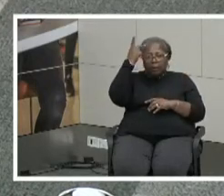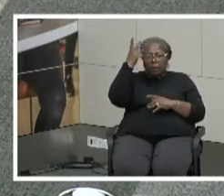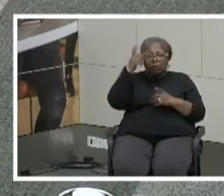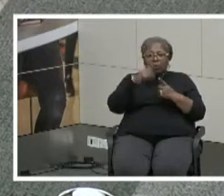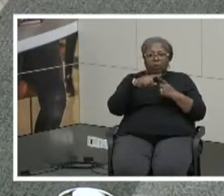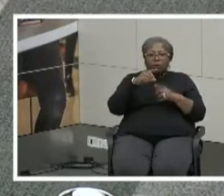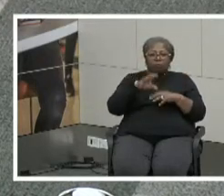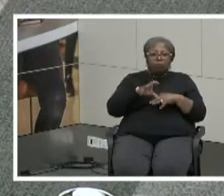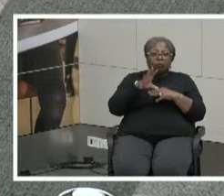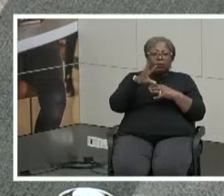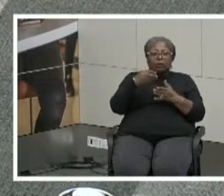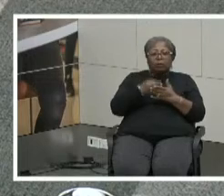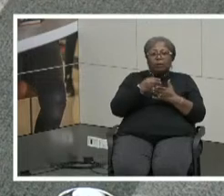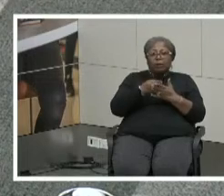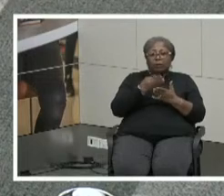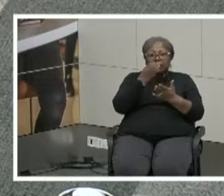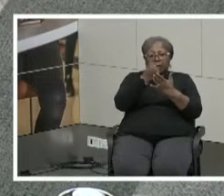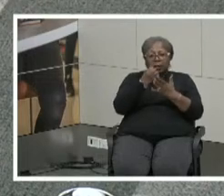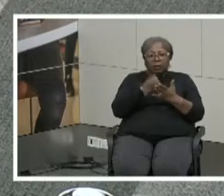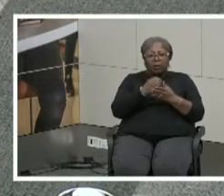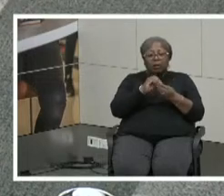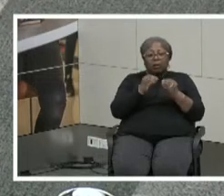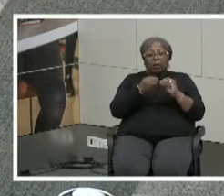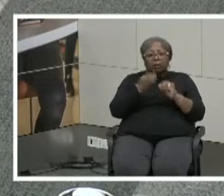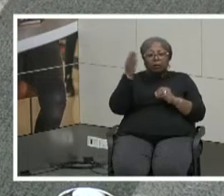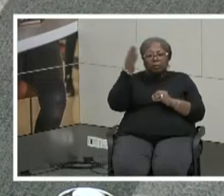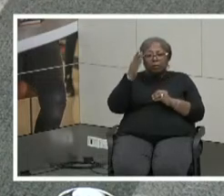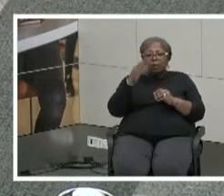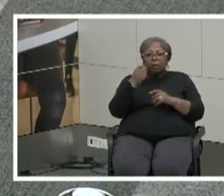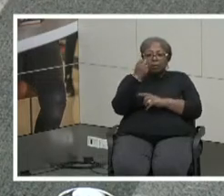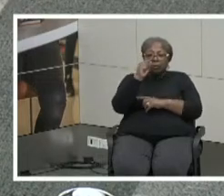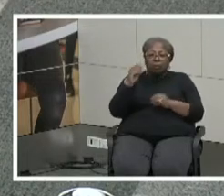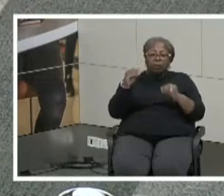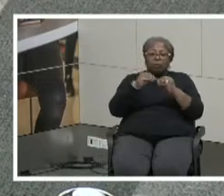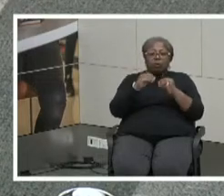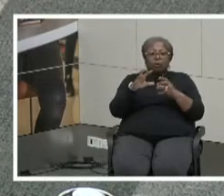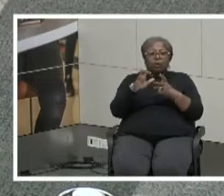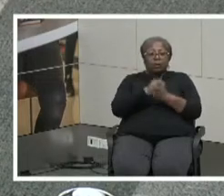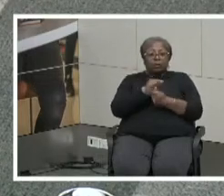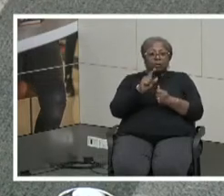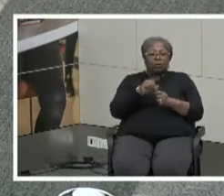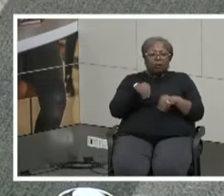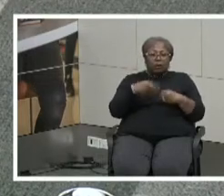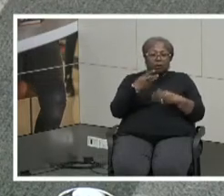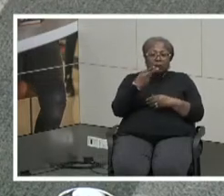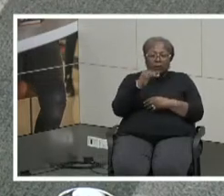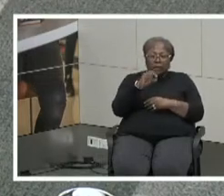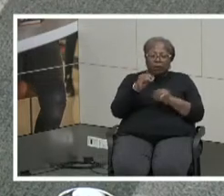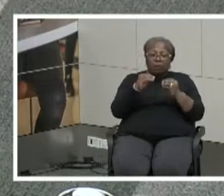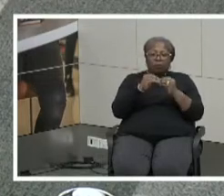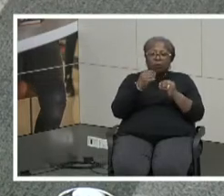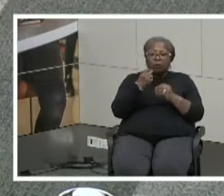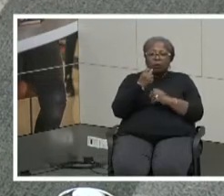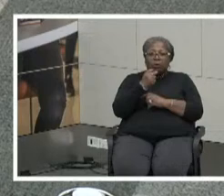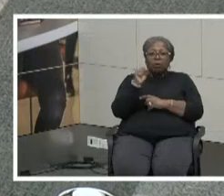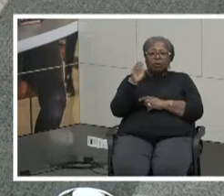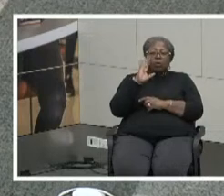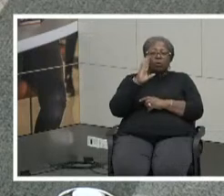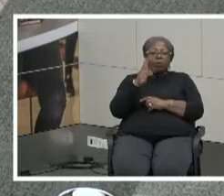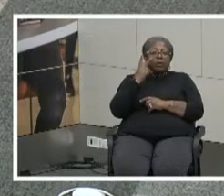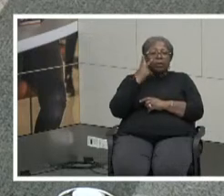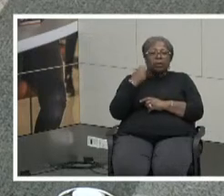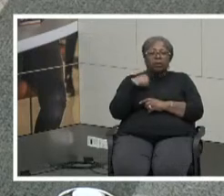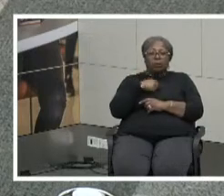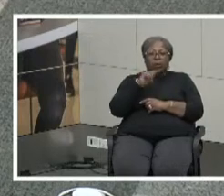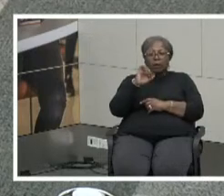pockets as evidenced by the growing number of speakers and protest the more damage you inflict on HISD the more resistance you will meet we